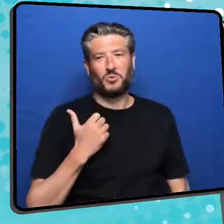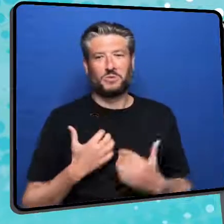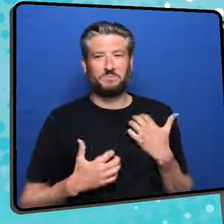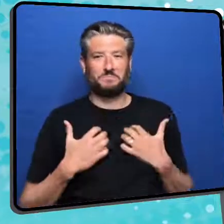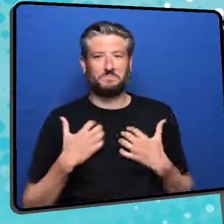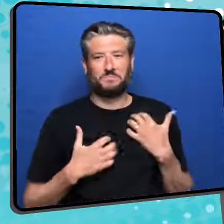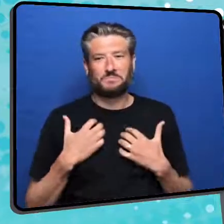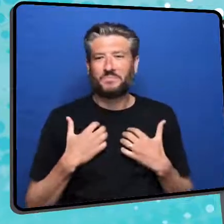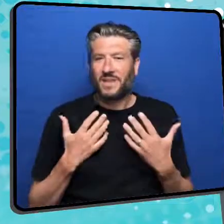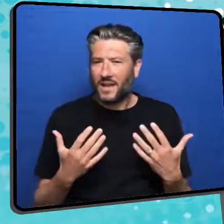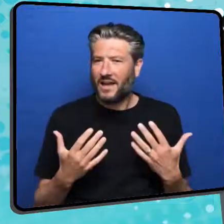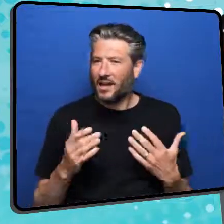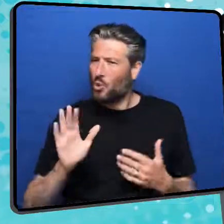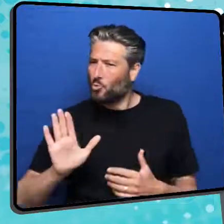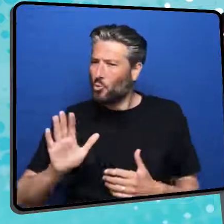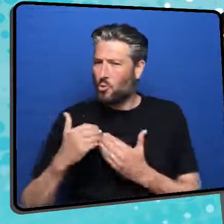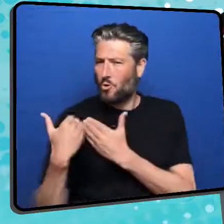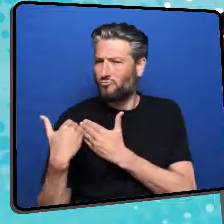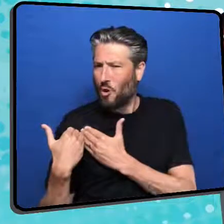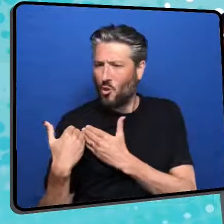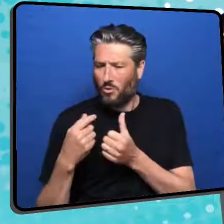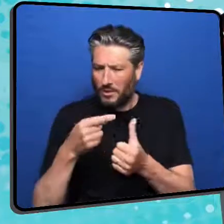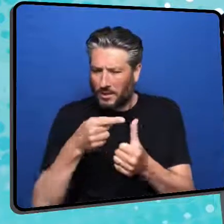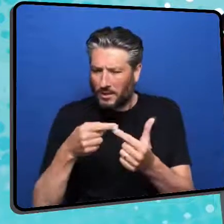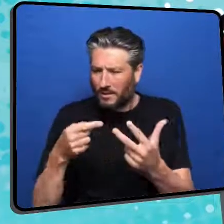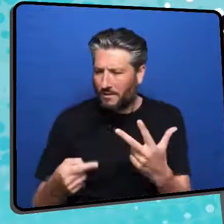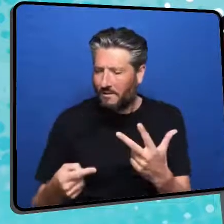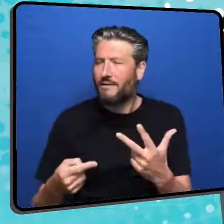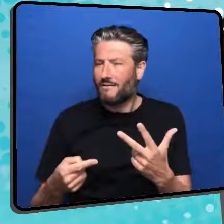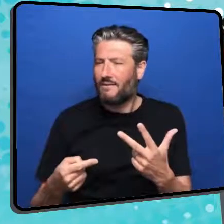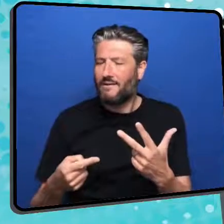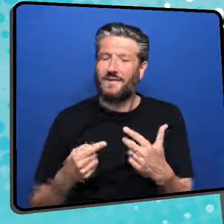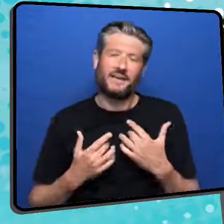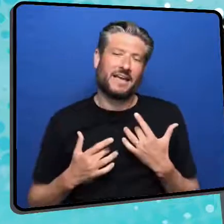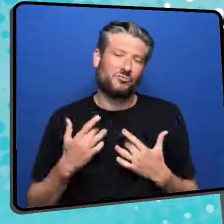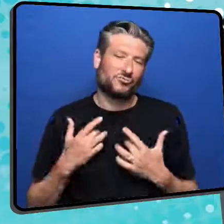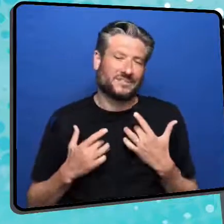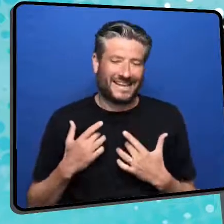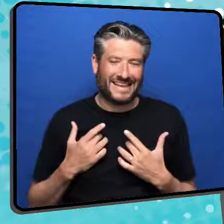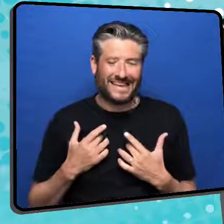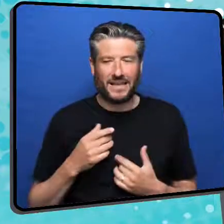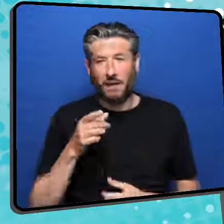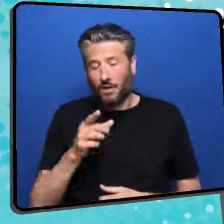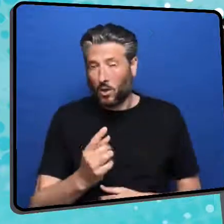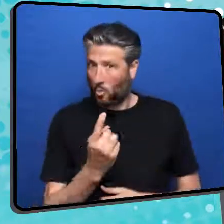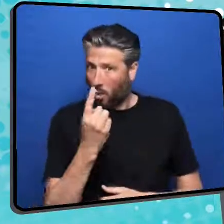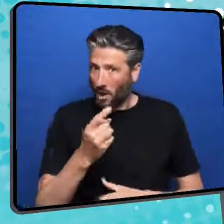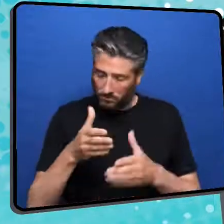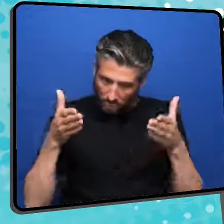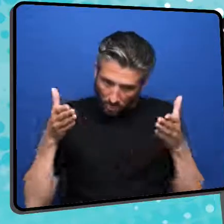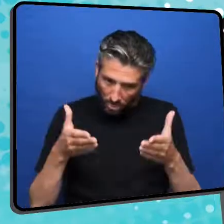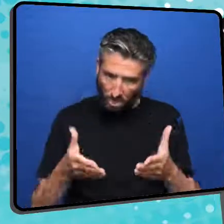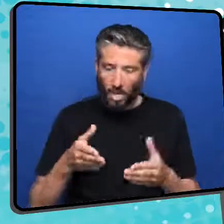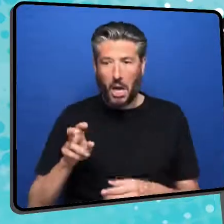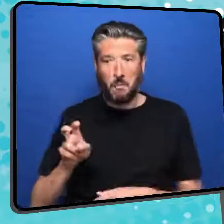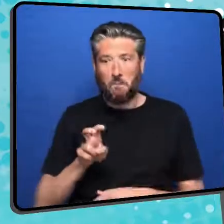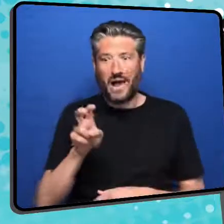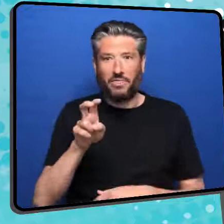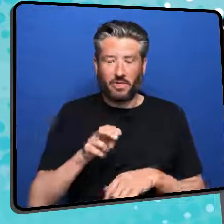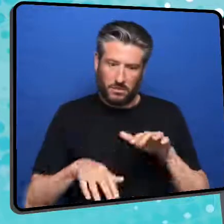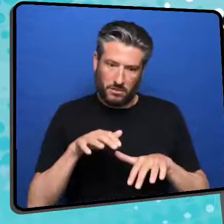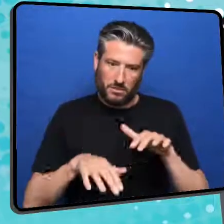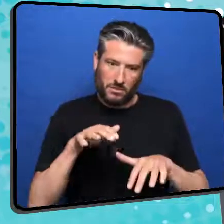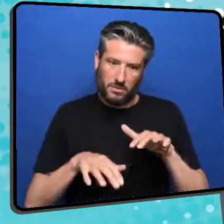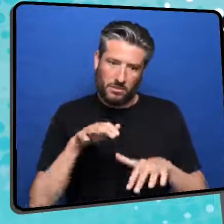of the role, where it's like it's not all Python notebooks and constant coding. Actually, there's a lot of sort of framing the